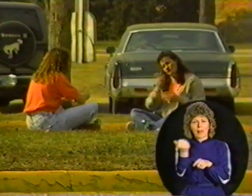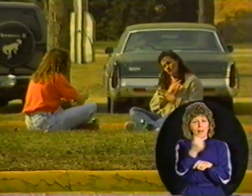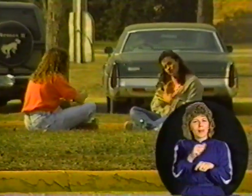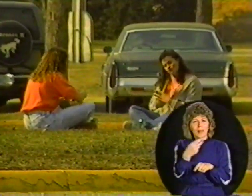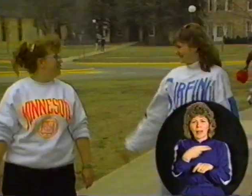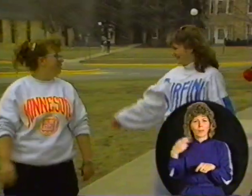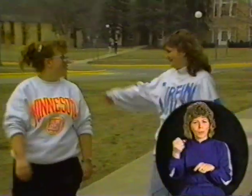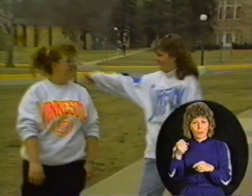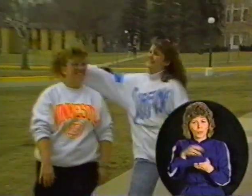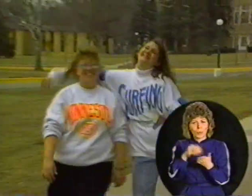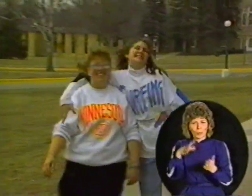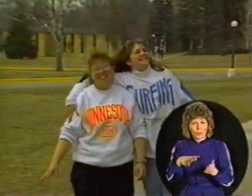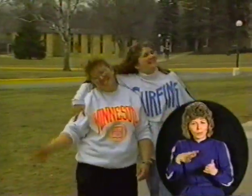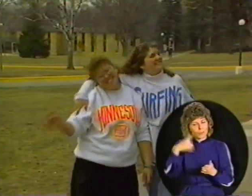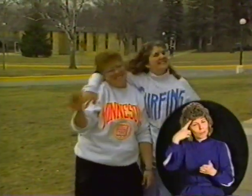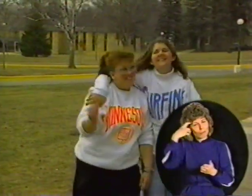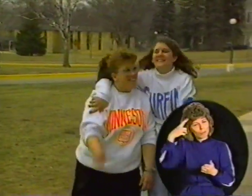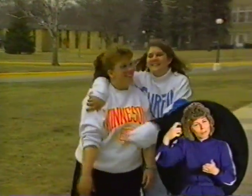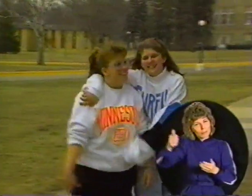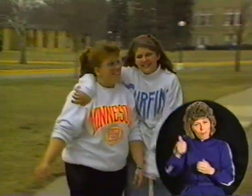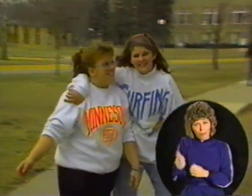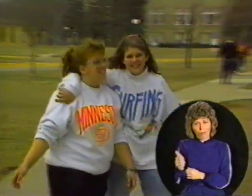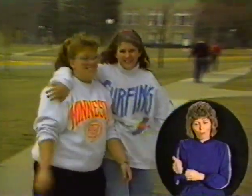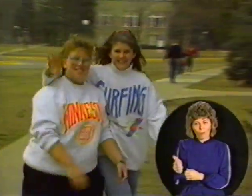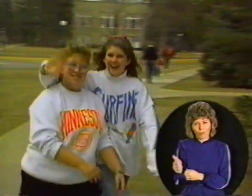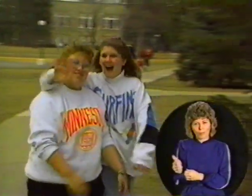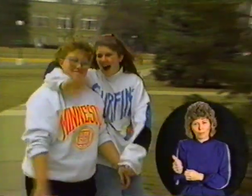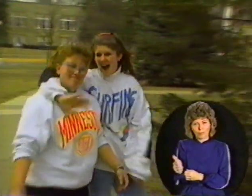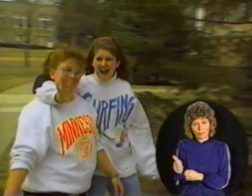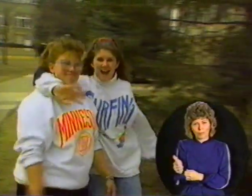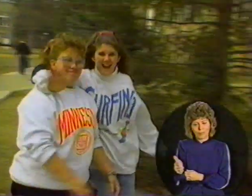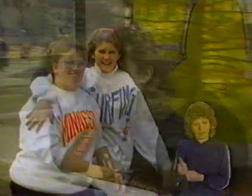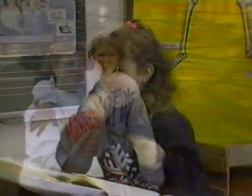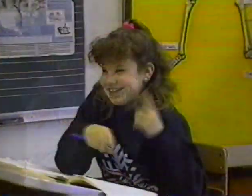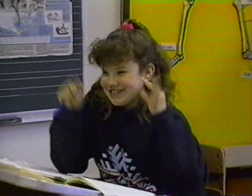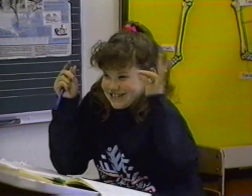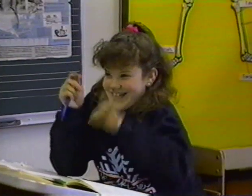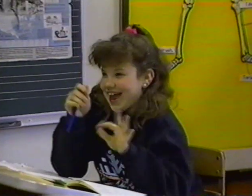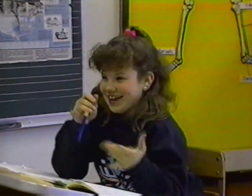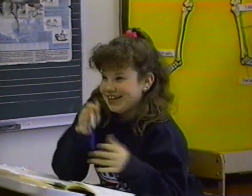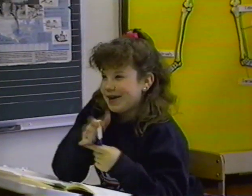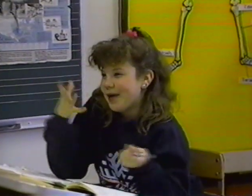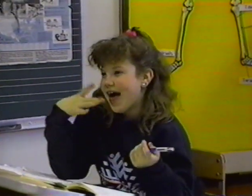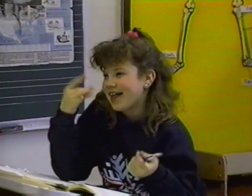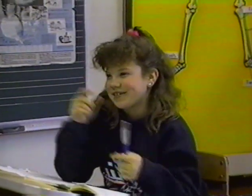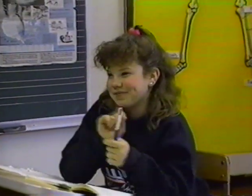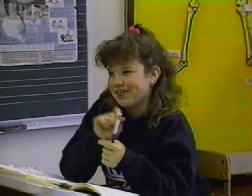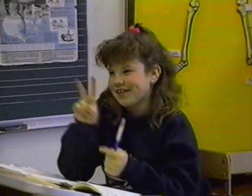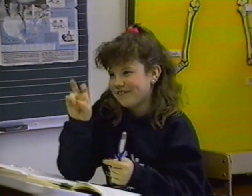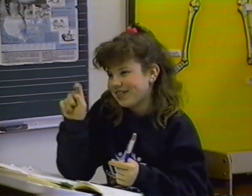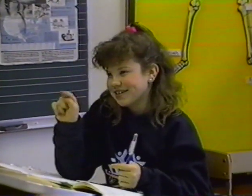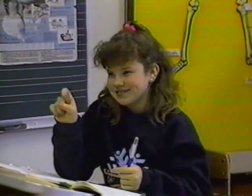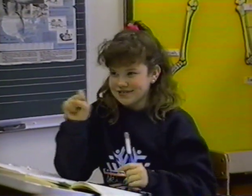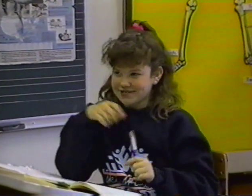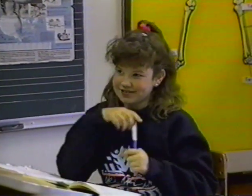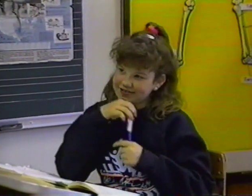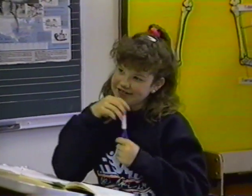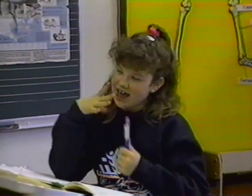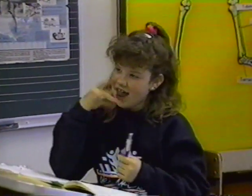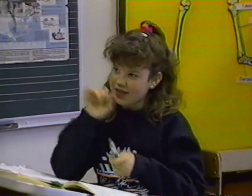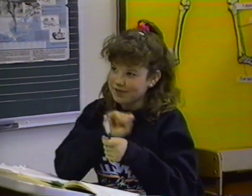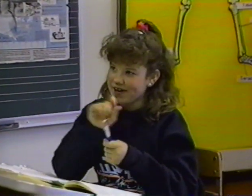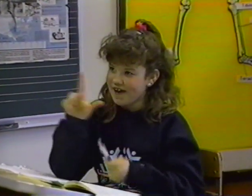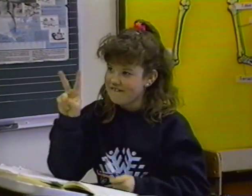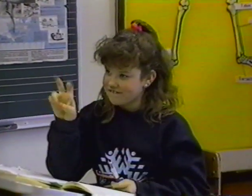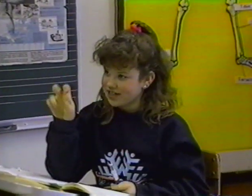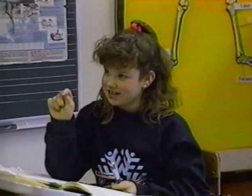And these kids, like any high school student, have dreams of their own. I can't decide. I